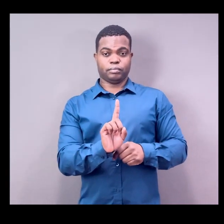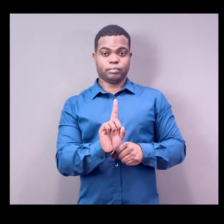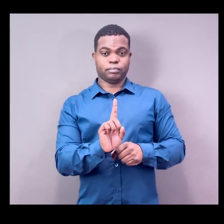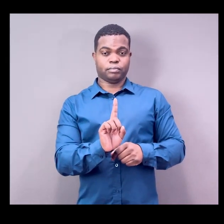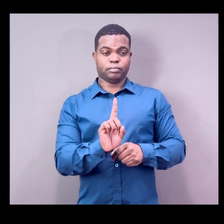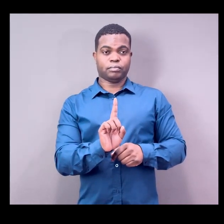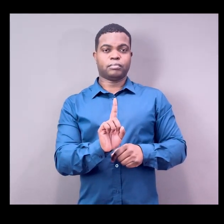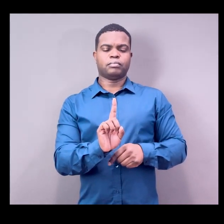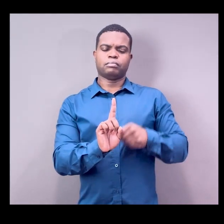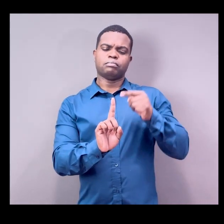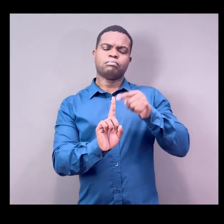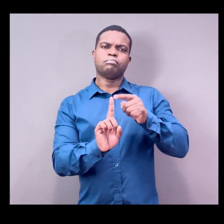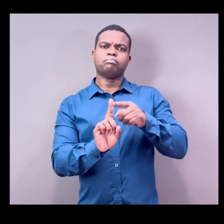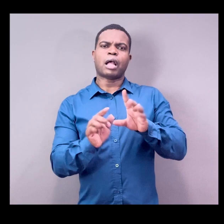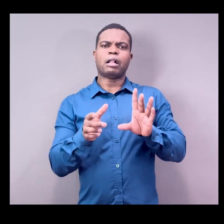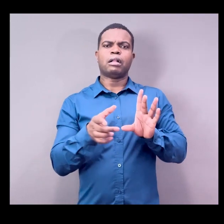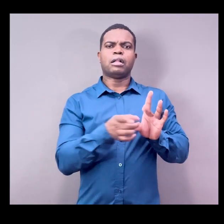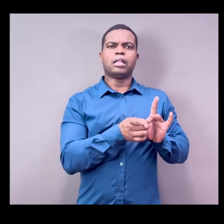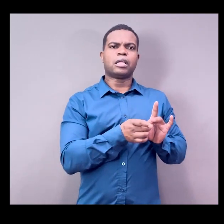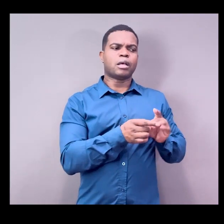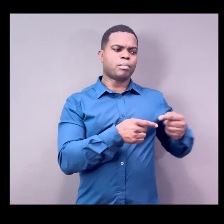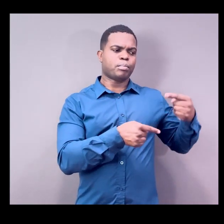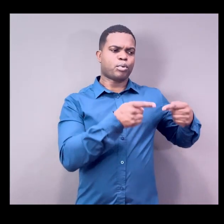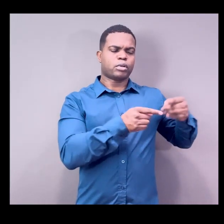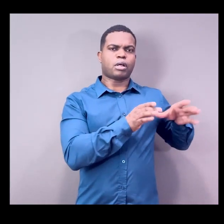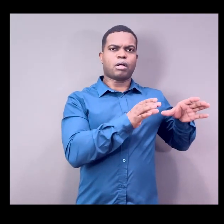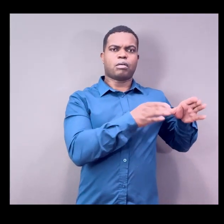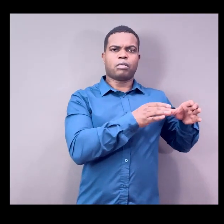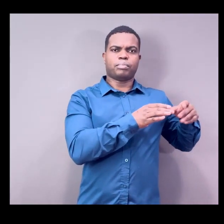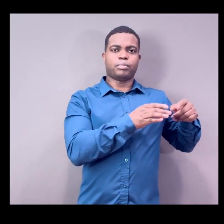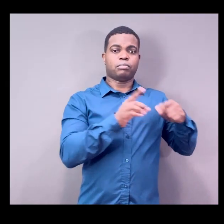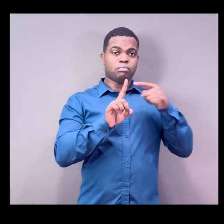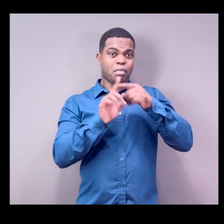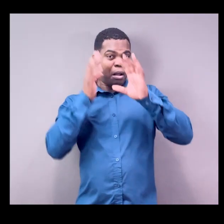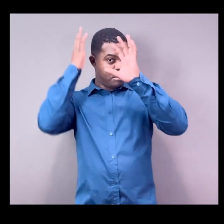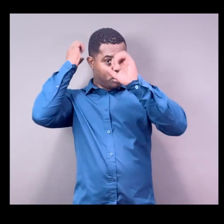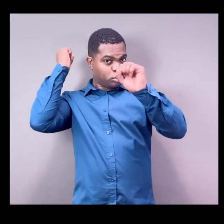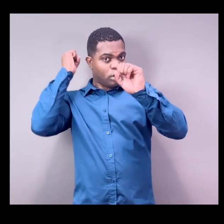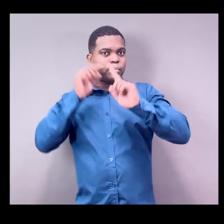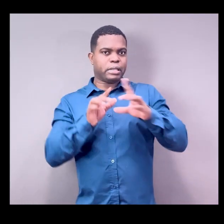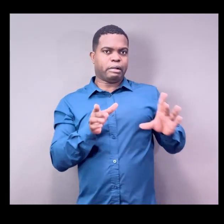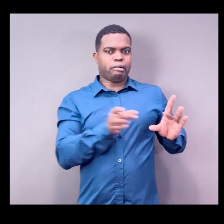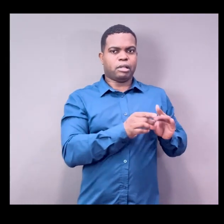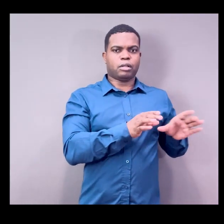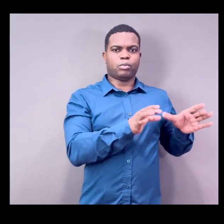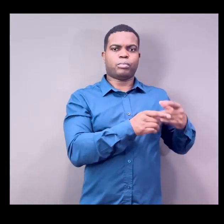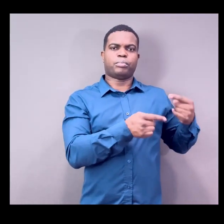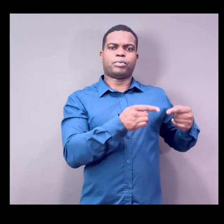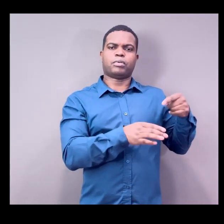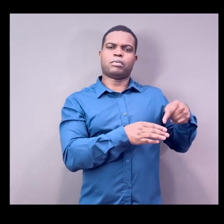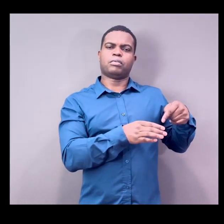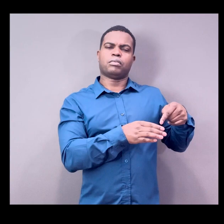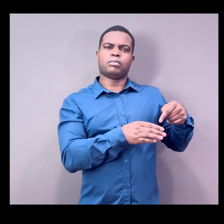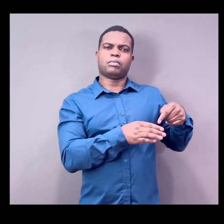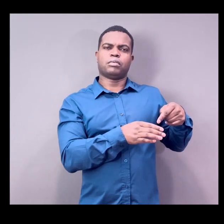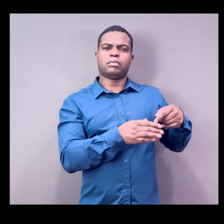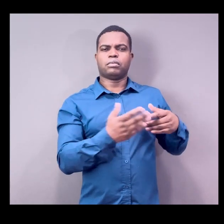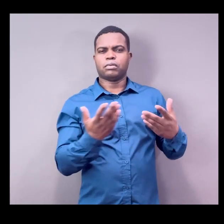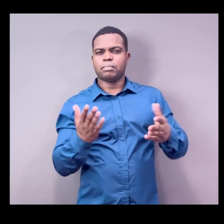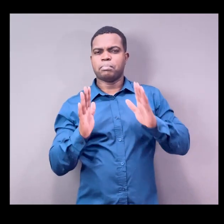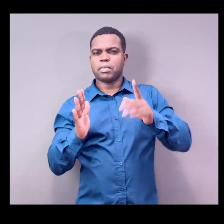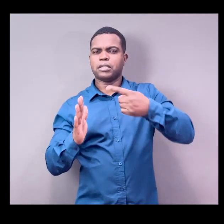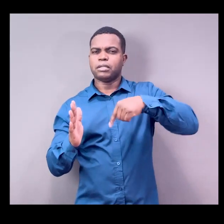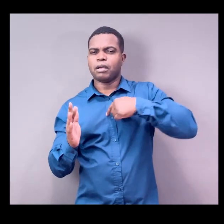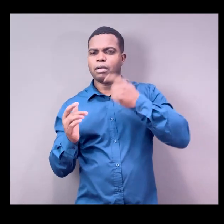ambassadors belong to a party, belong to a political party, so that we need